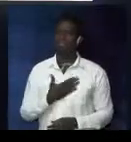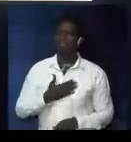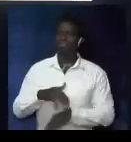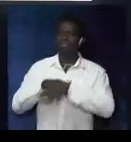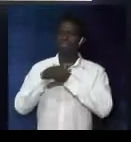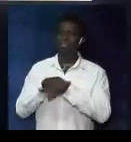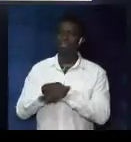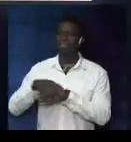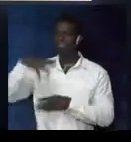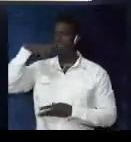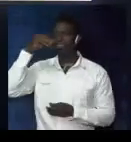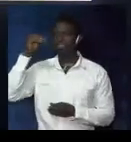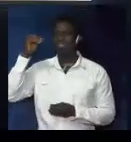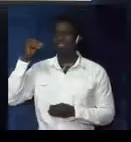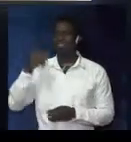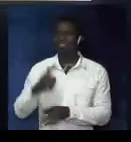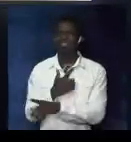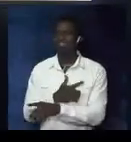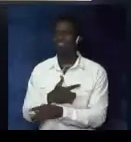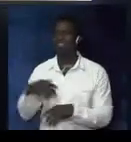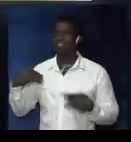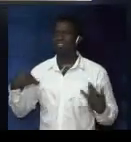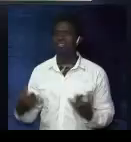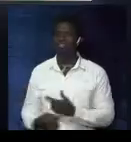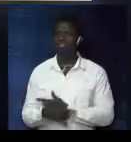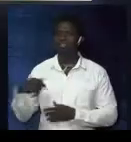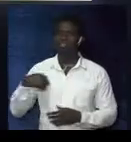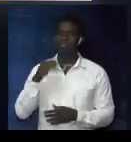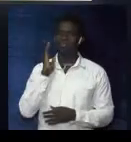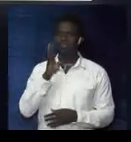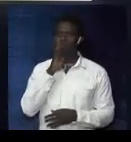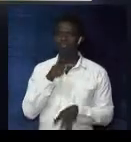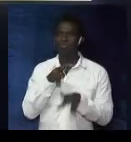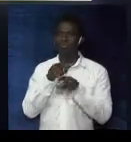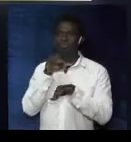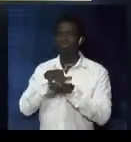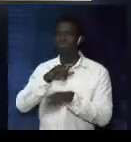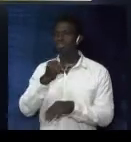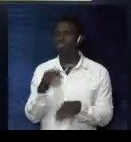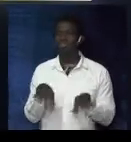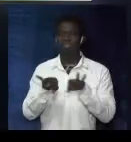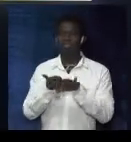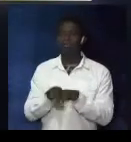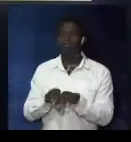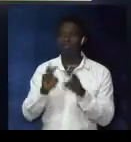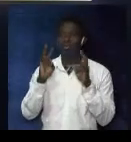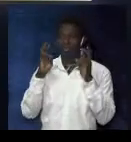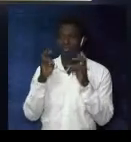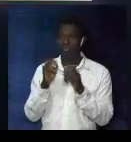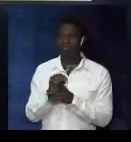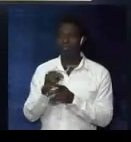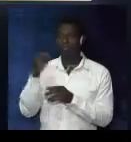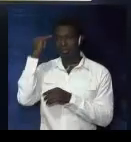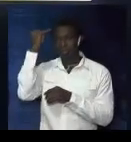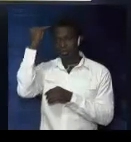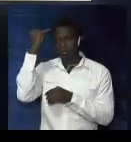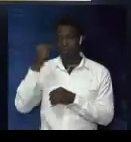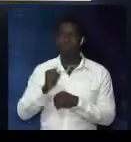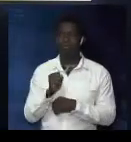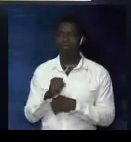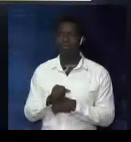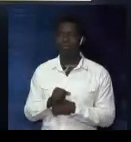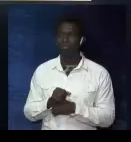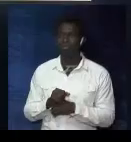In our English studies lesson today, we will be looking at another important topic,